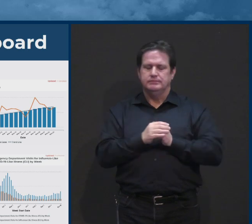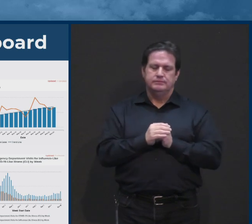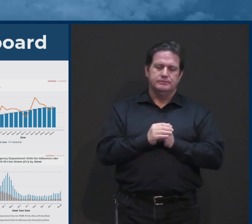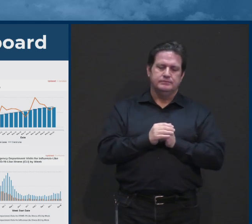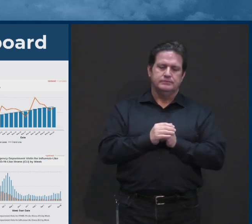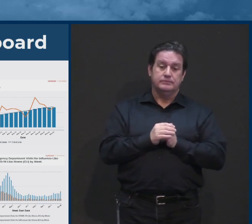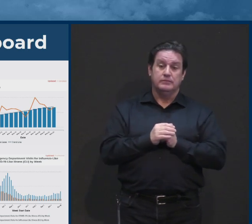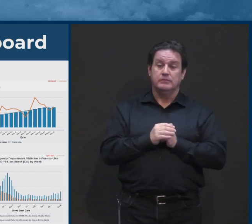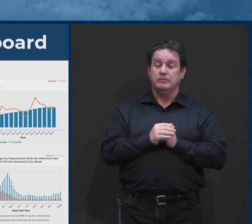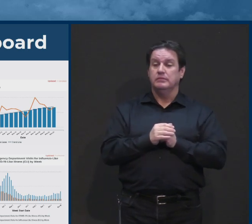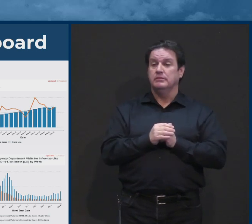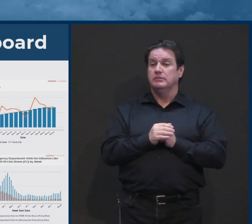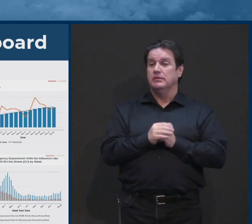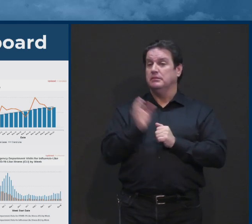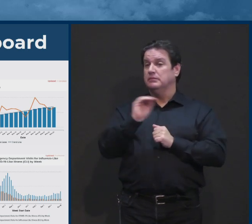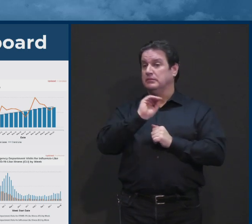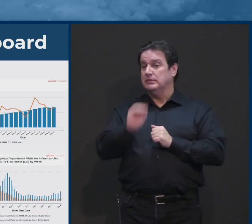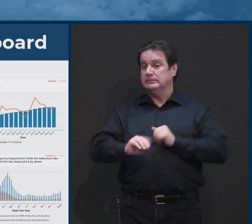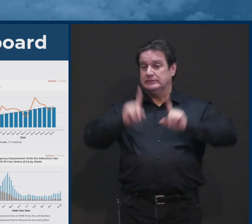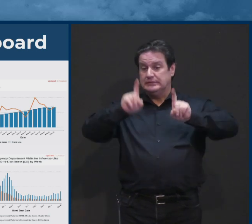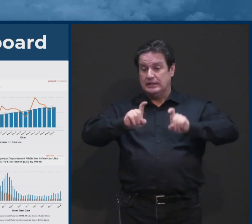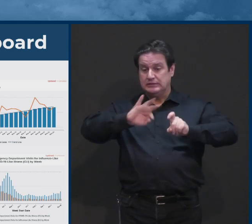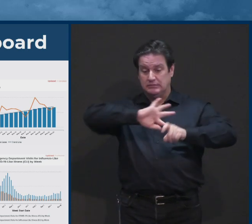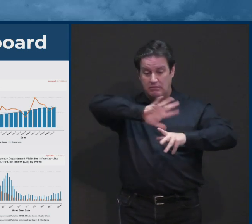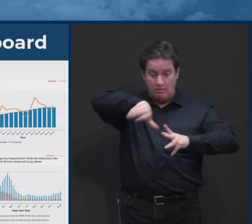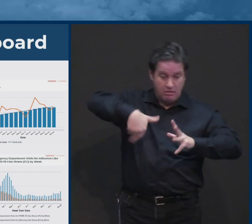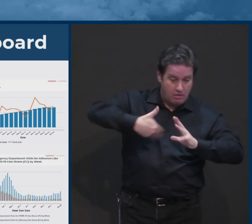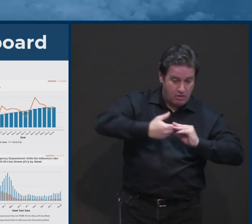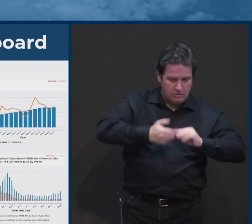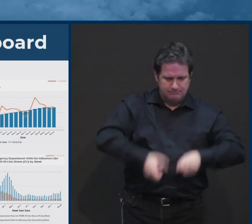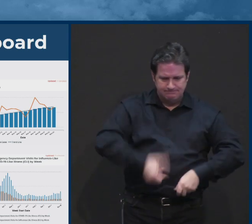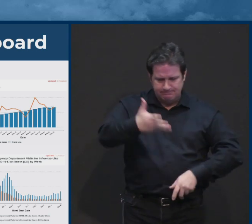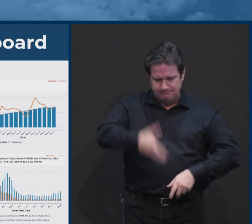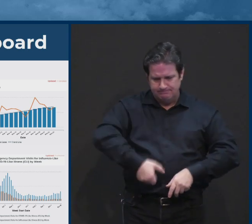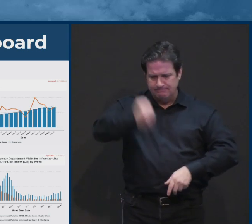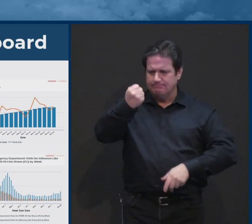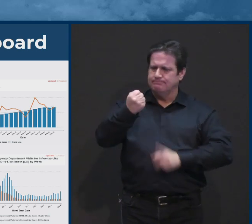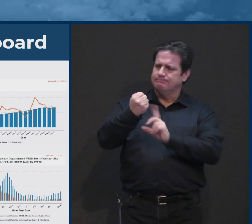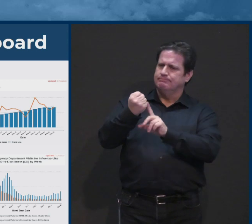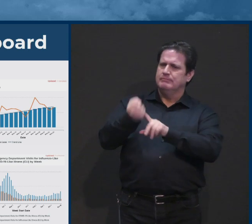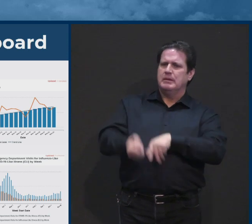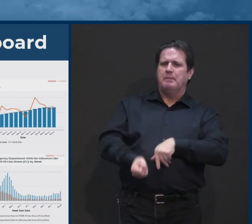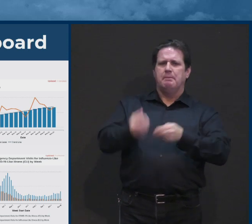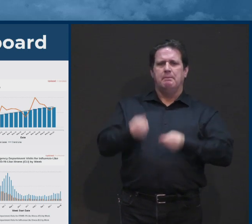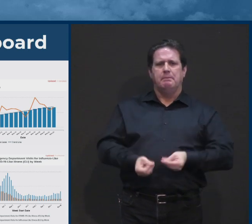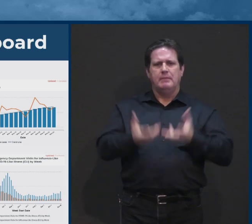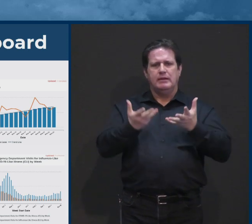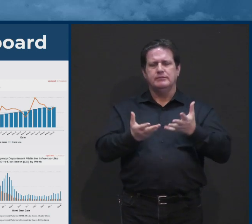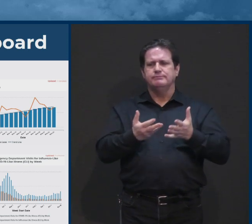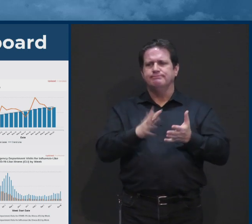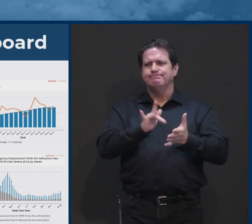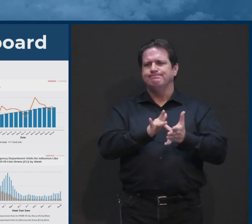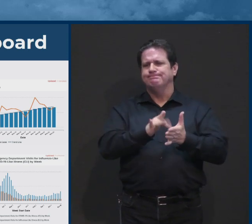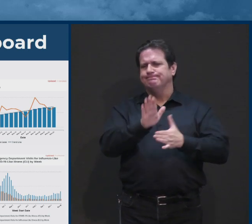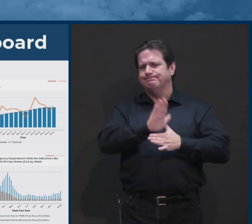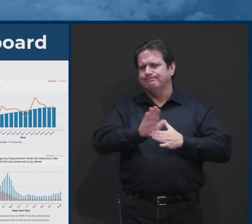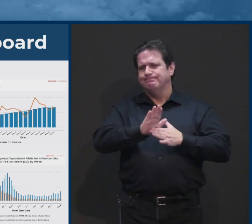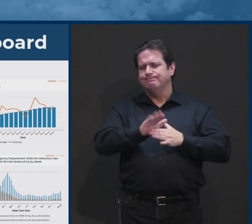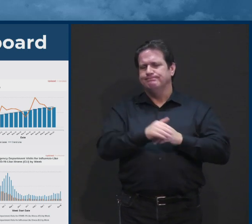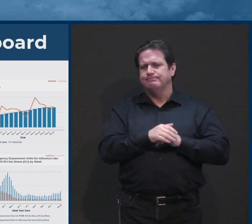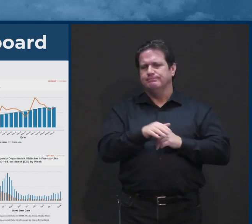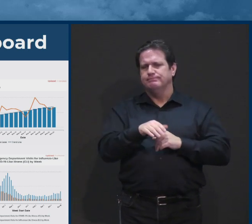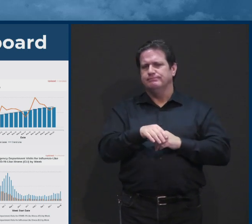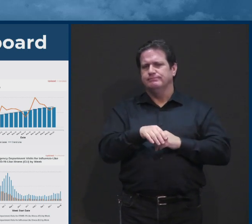the percentage of the tests that are positive, the bottom row, middle, is just ticking